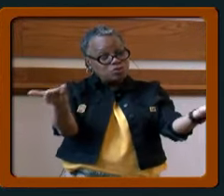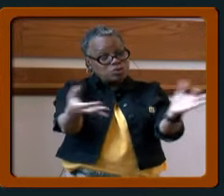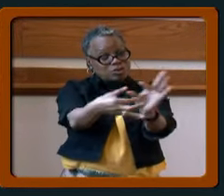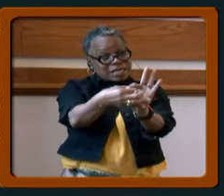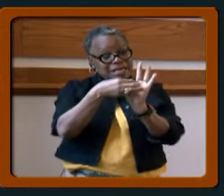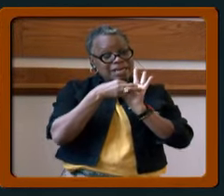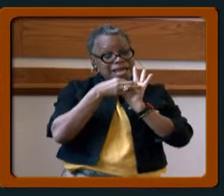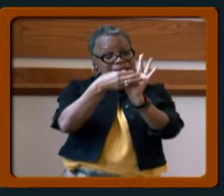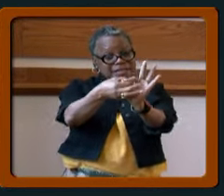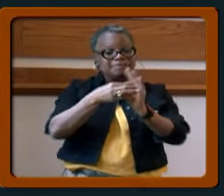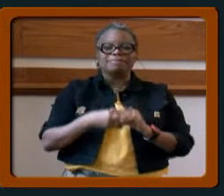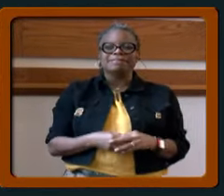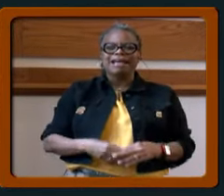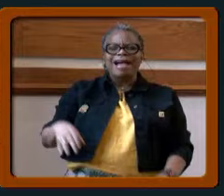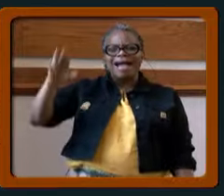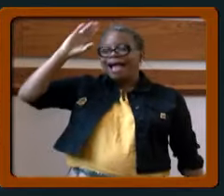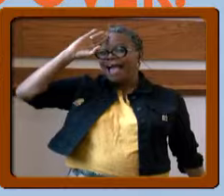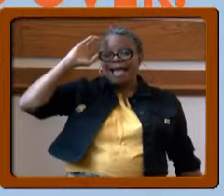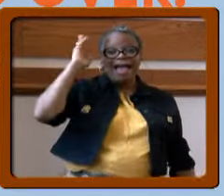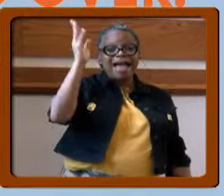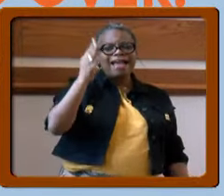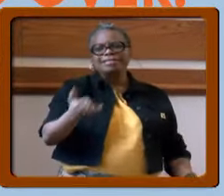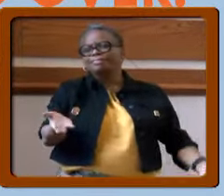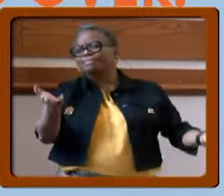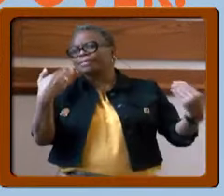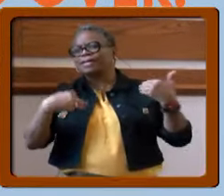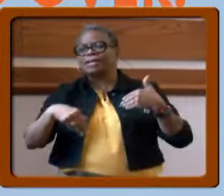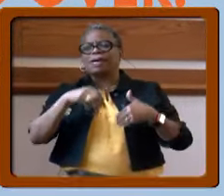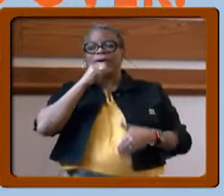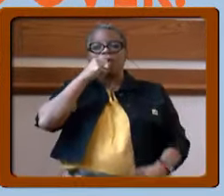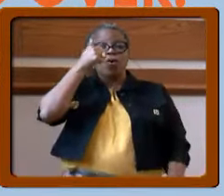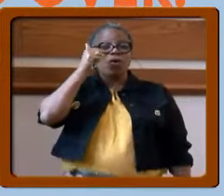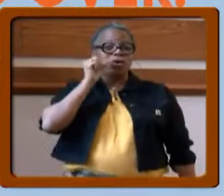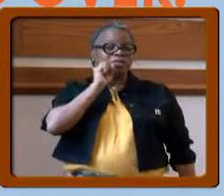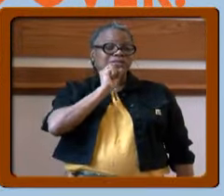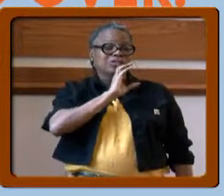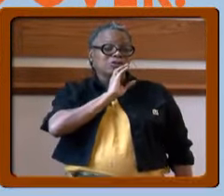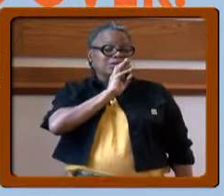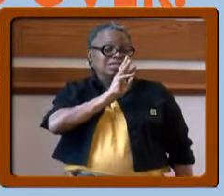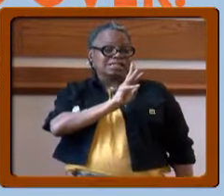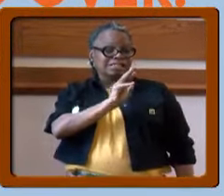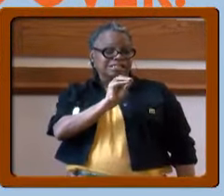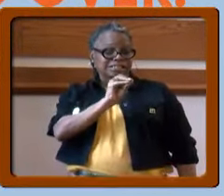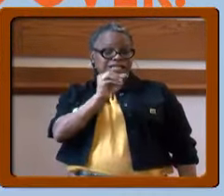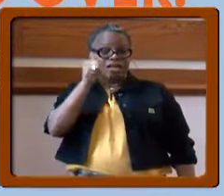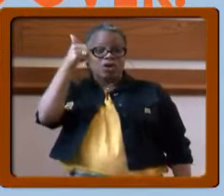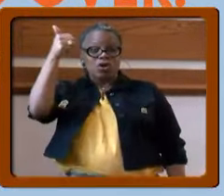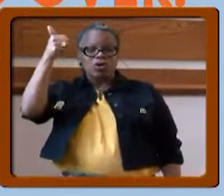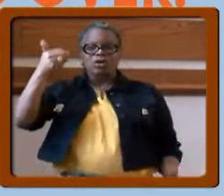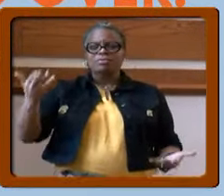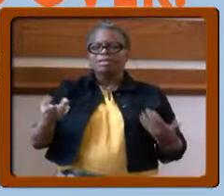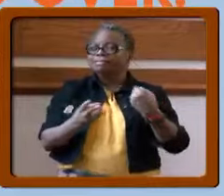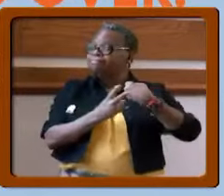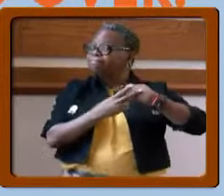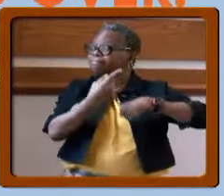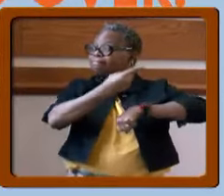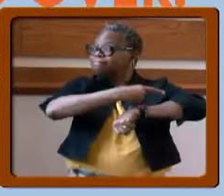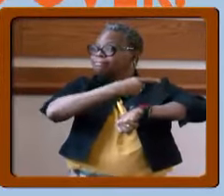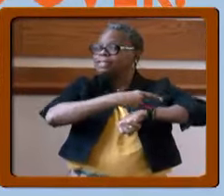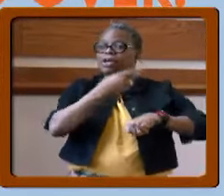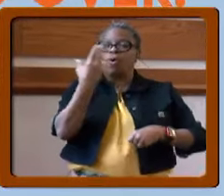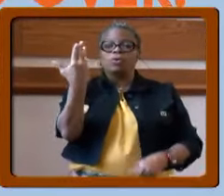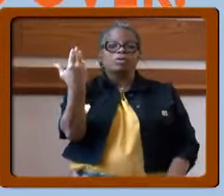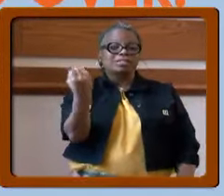connect. Hey, all aboard, seniors ages 60 and over, save the date, because